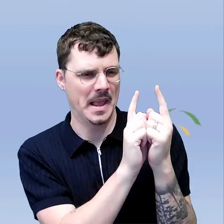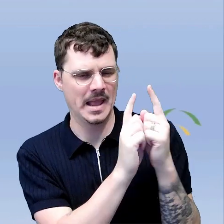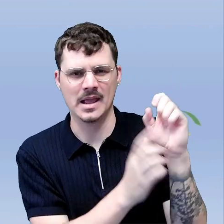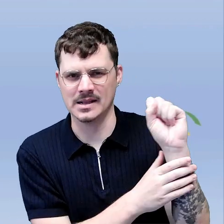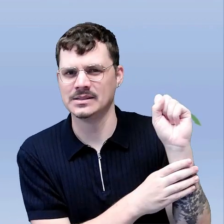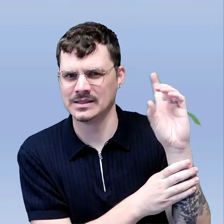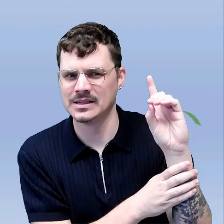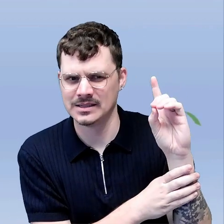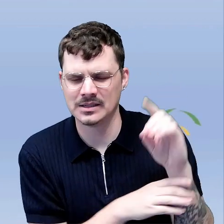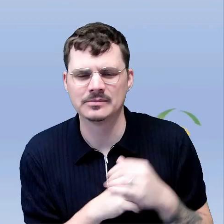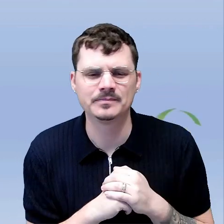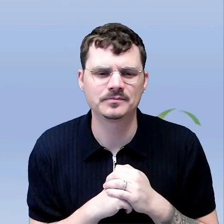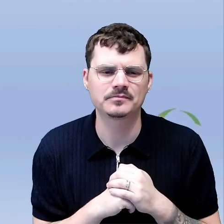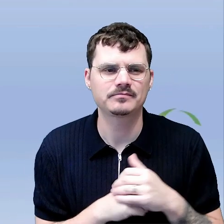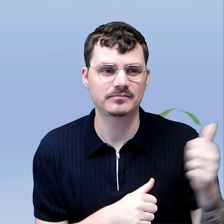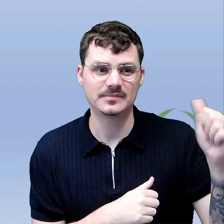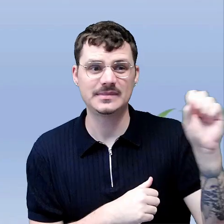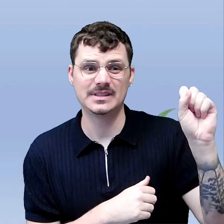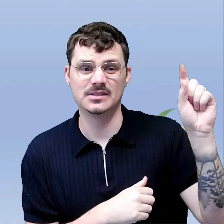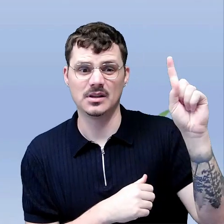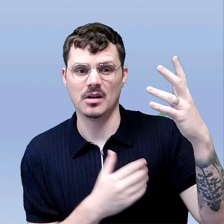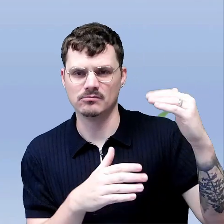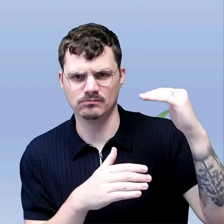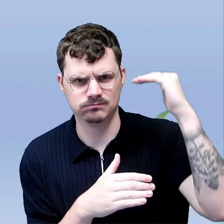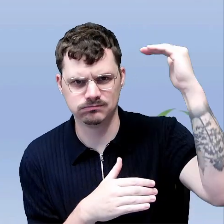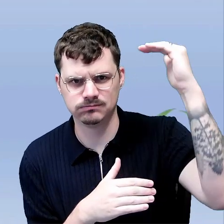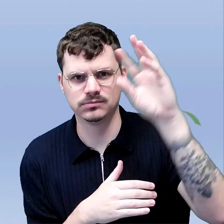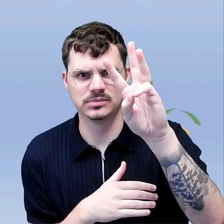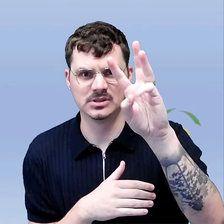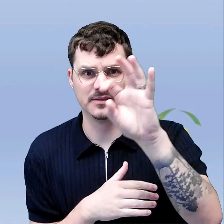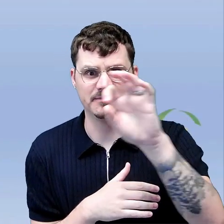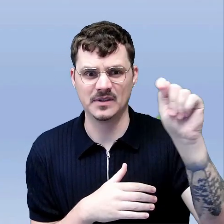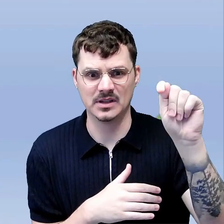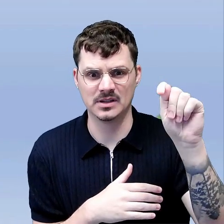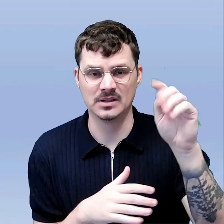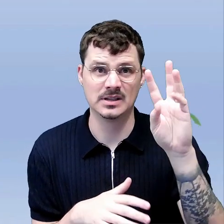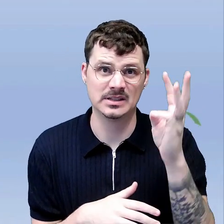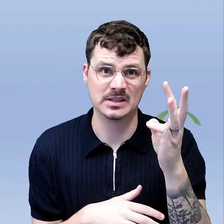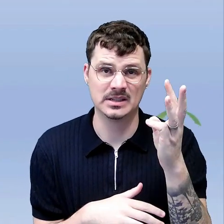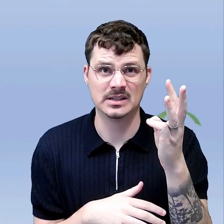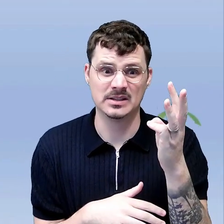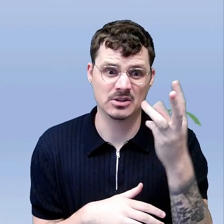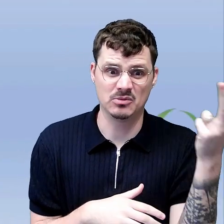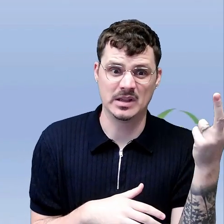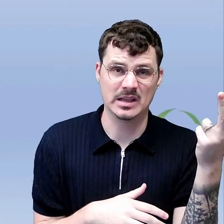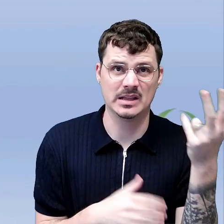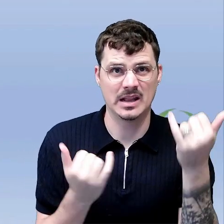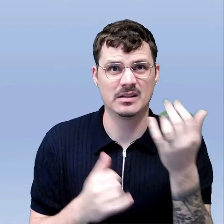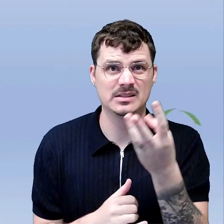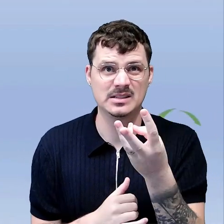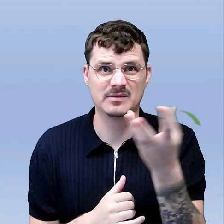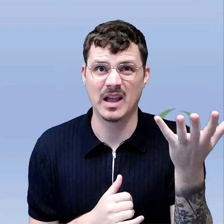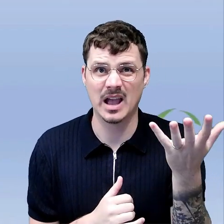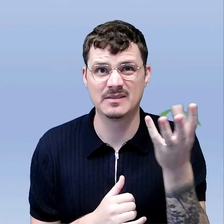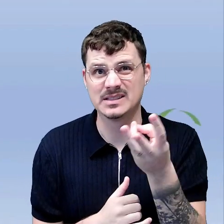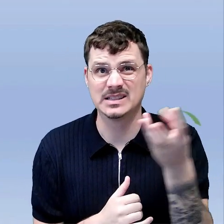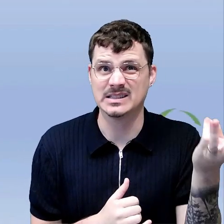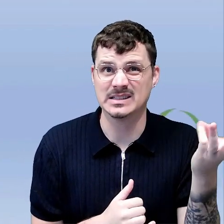He is a giant guy with autism, 6'3" then, he's 6'5" or 6